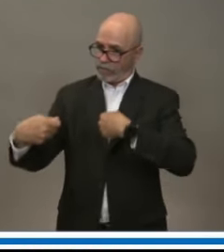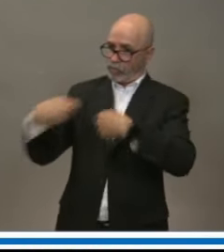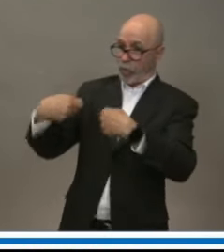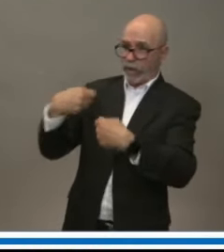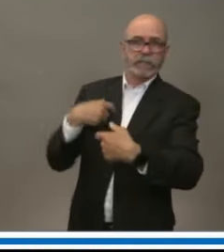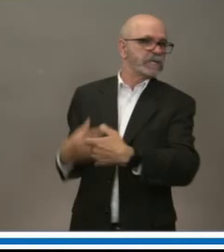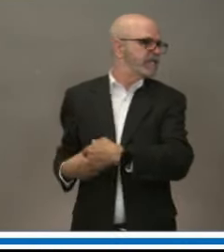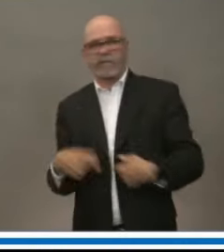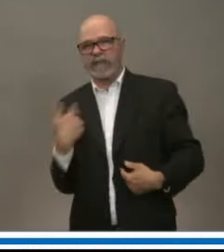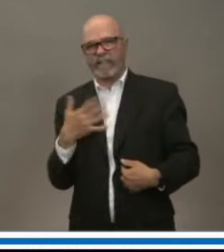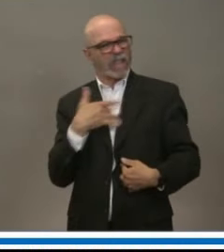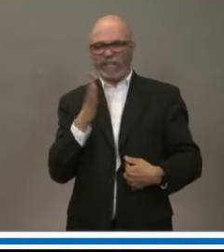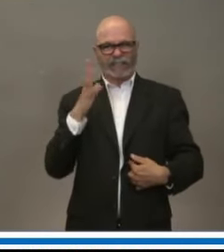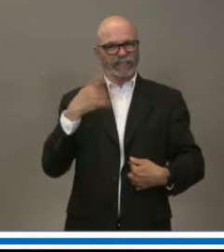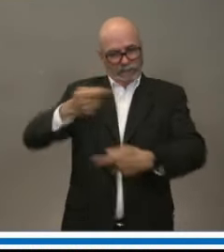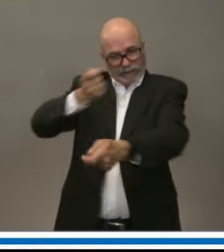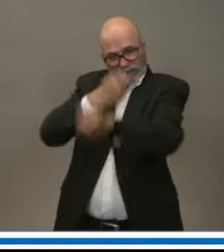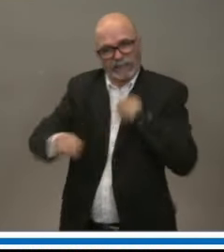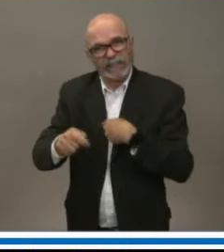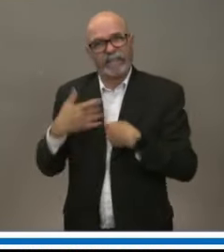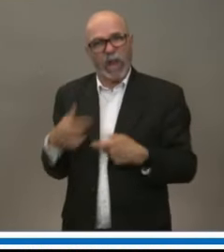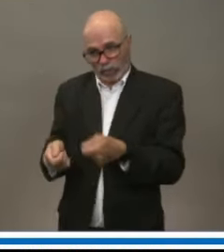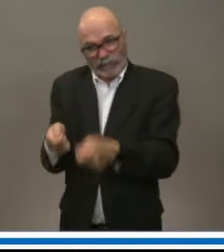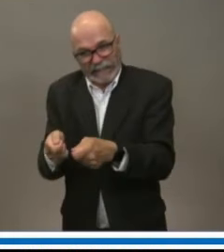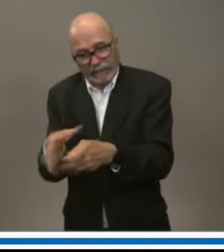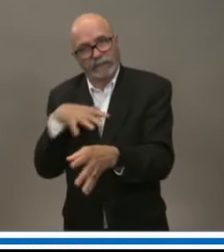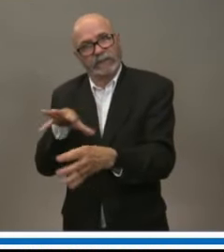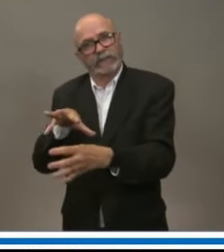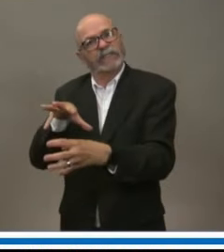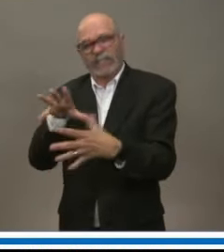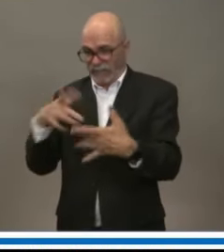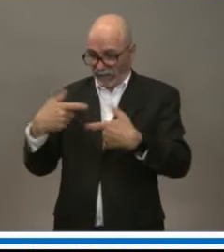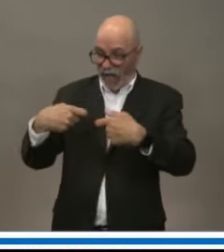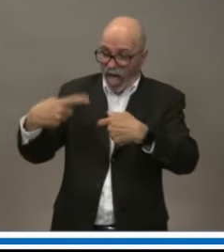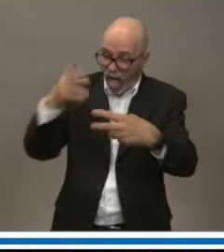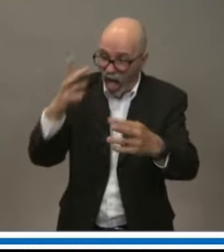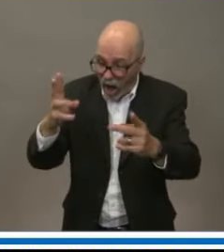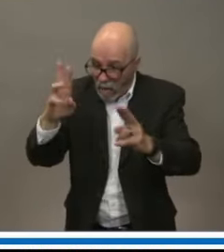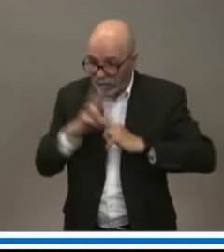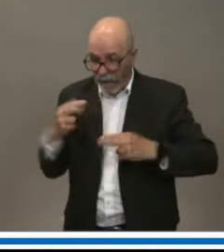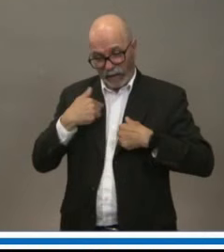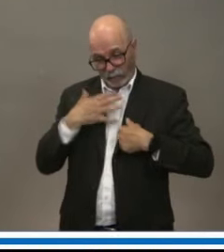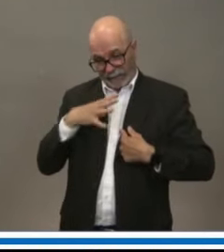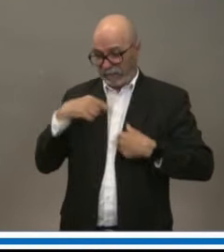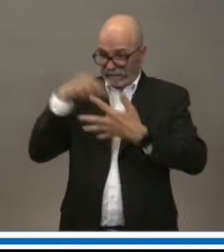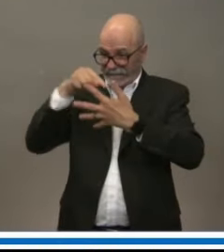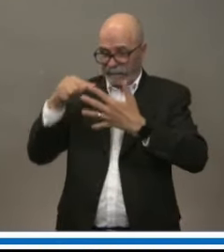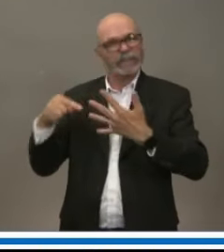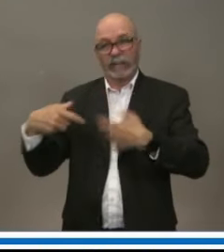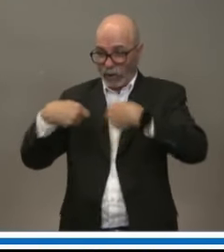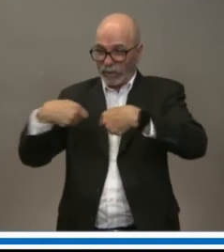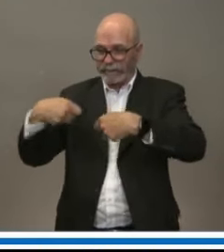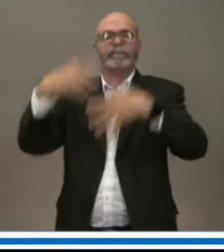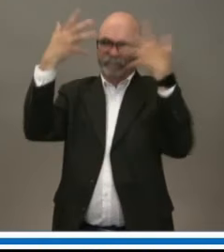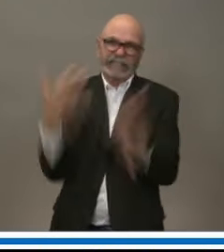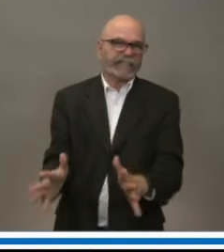away our respect for one another. The kindness and compassion that Nova Scotians are known for should be the